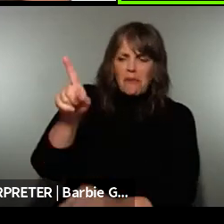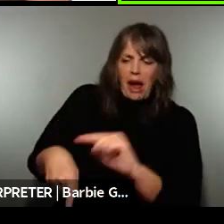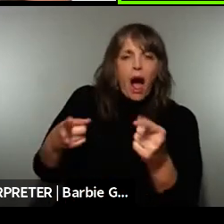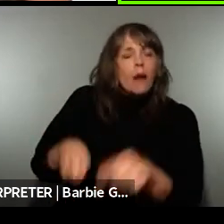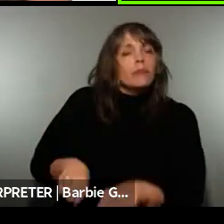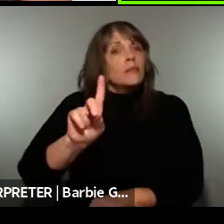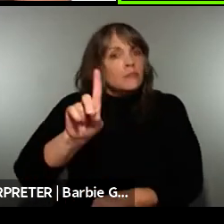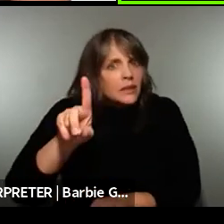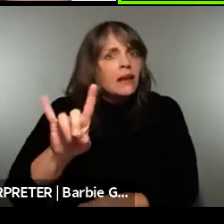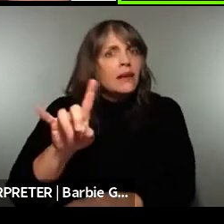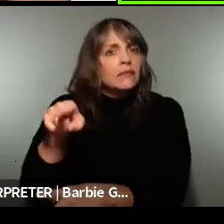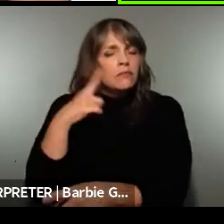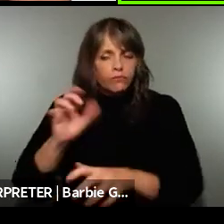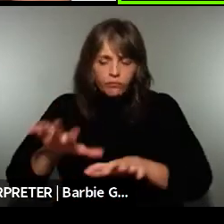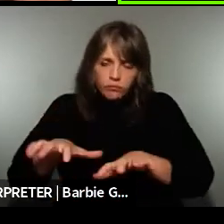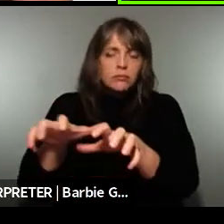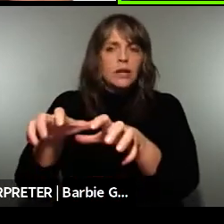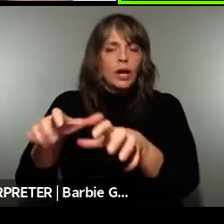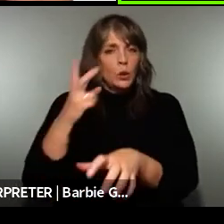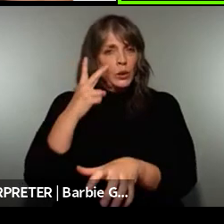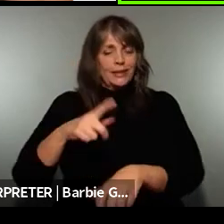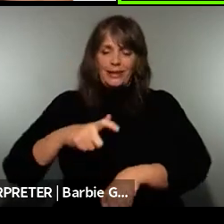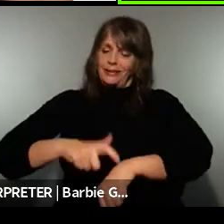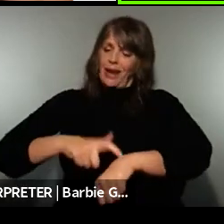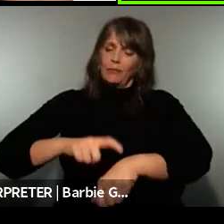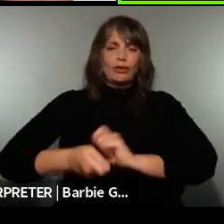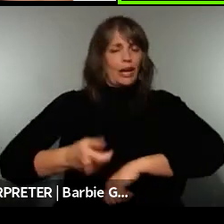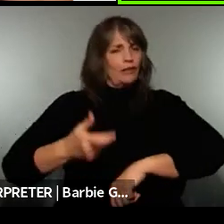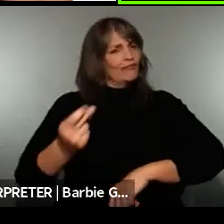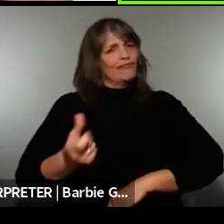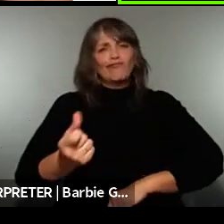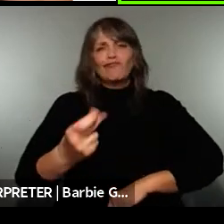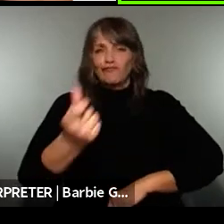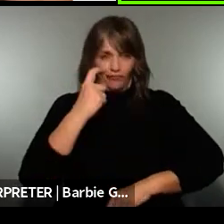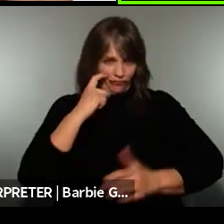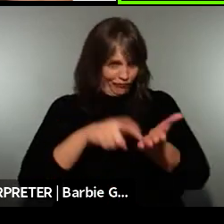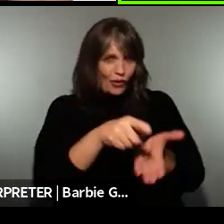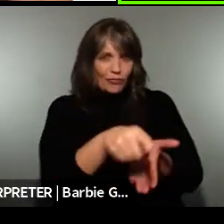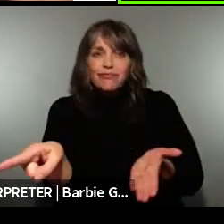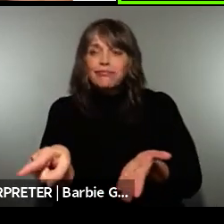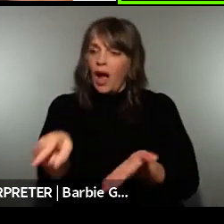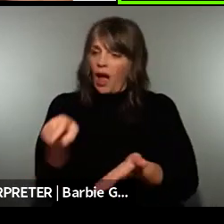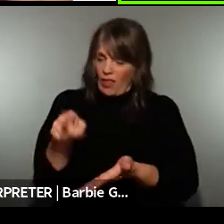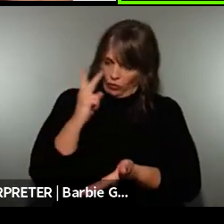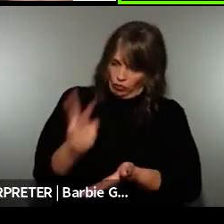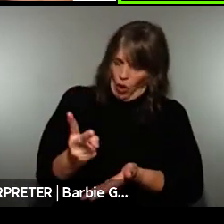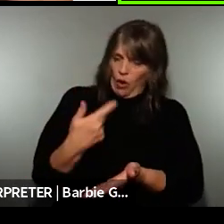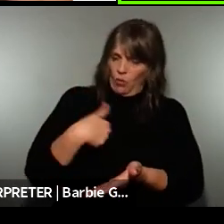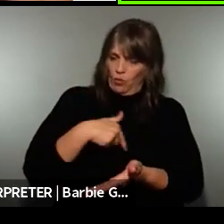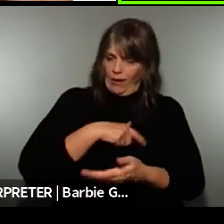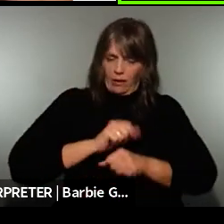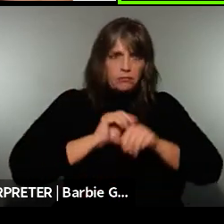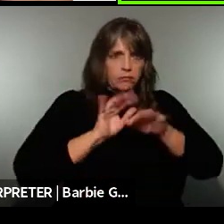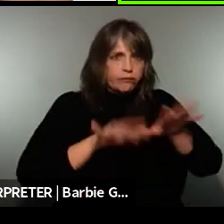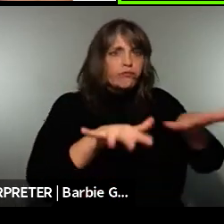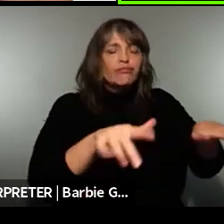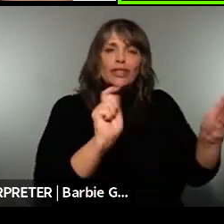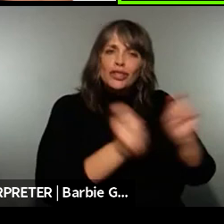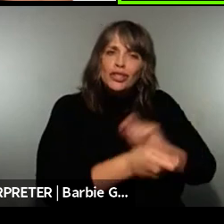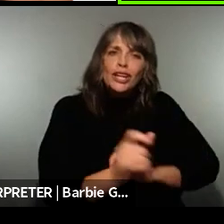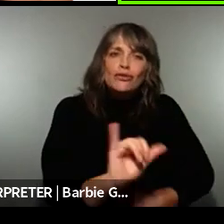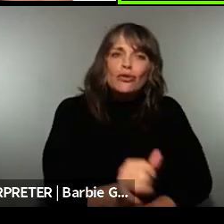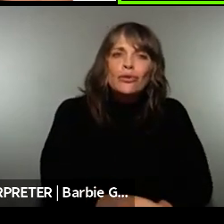Anyway, and so bringing that up, that there are leaders like Stacey Abrams and all the folks who are on the ground in Georgia who, like, also love